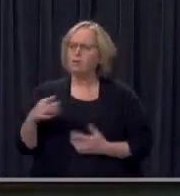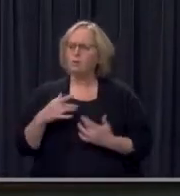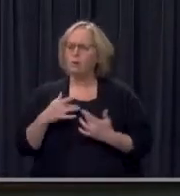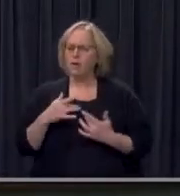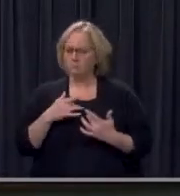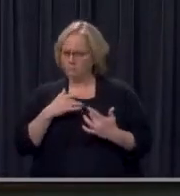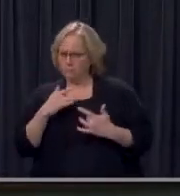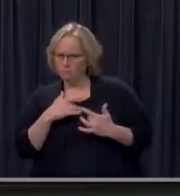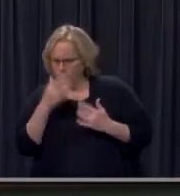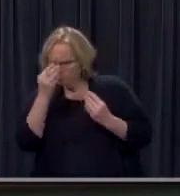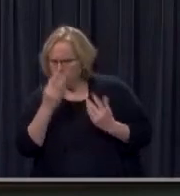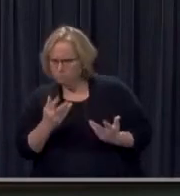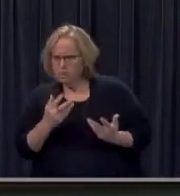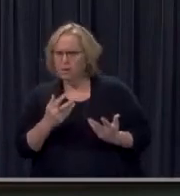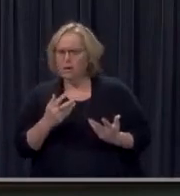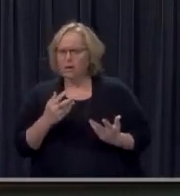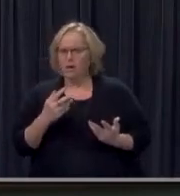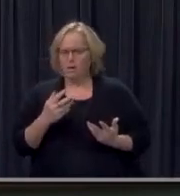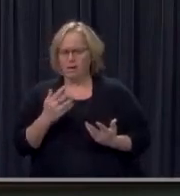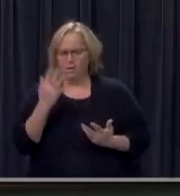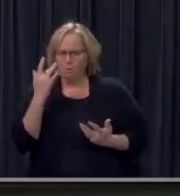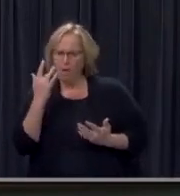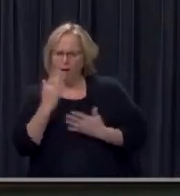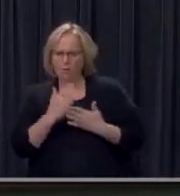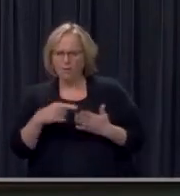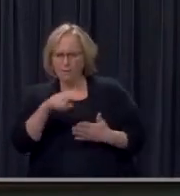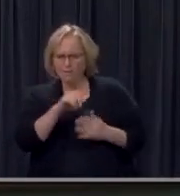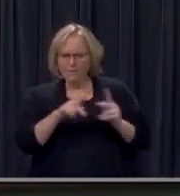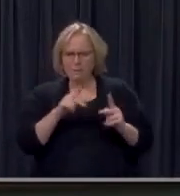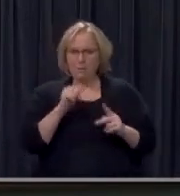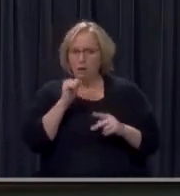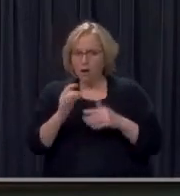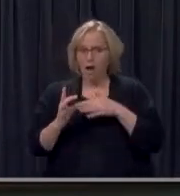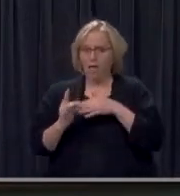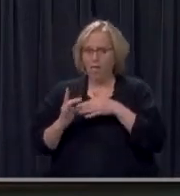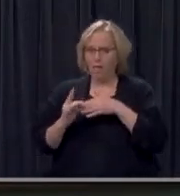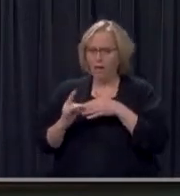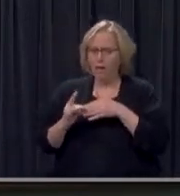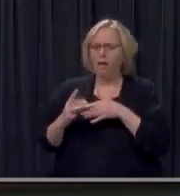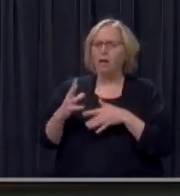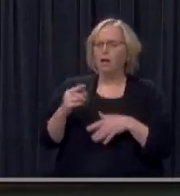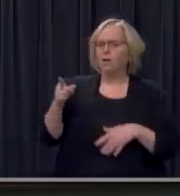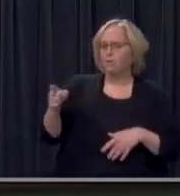that were, how come some of these folks aren't ringing their button at all? Yeah. And you had